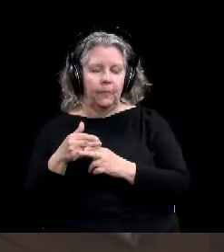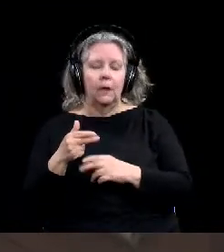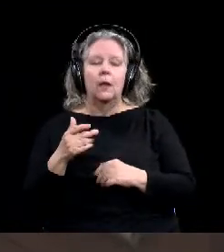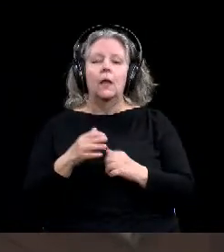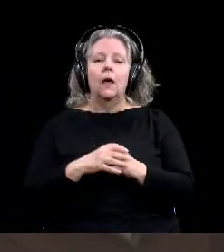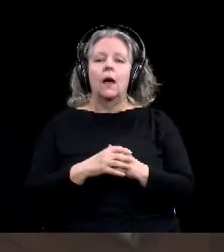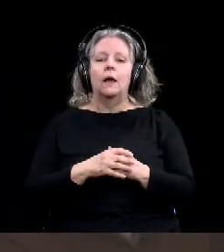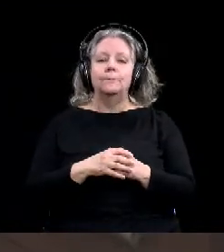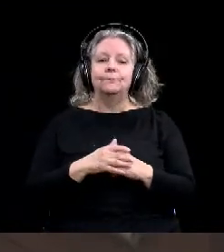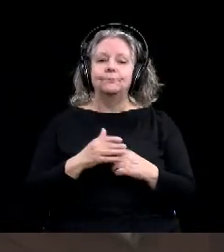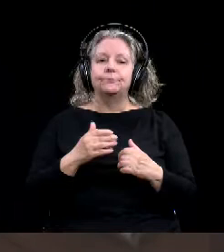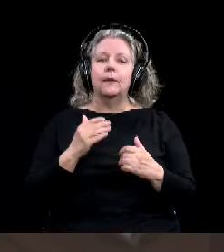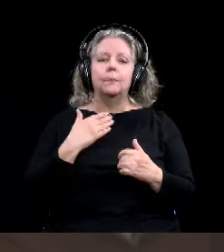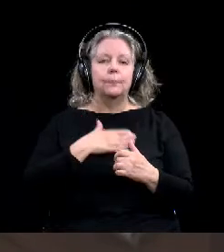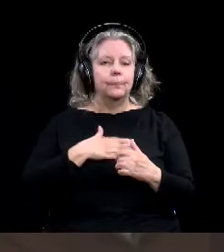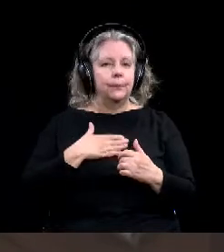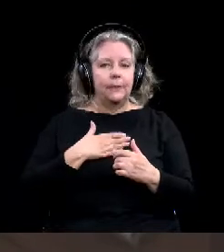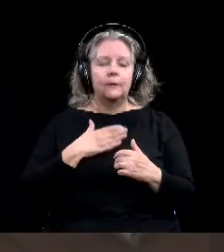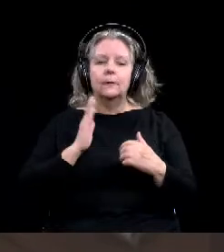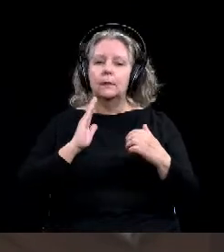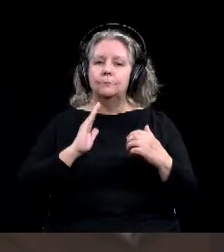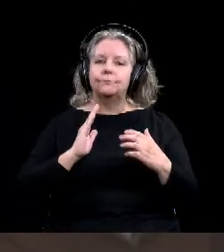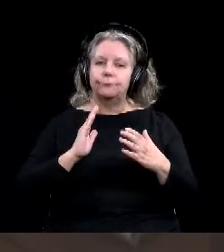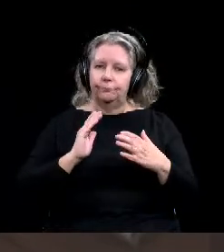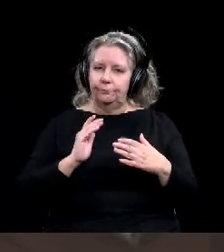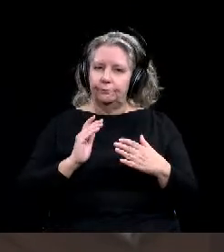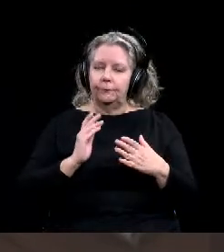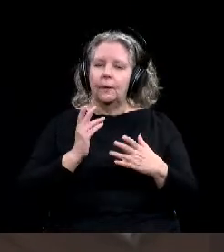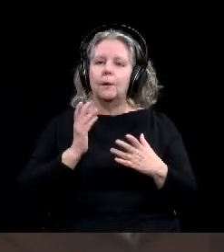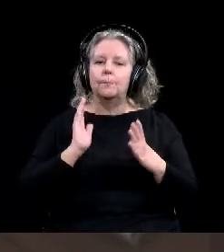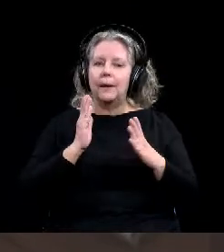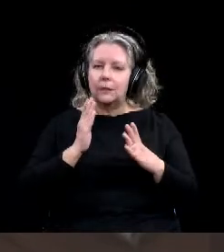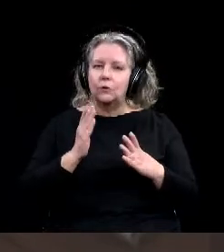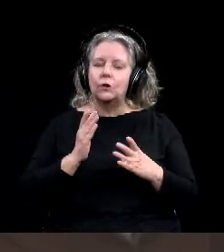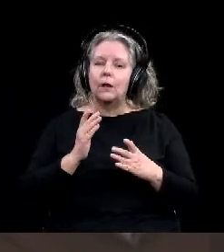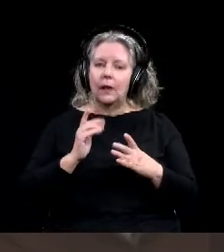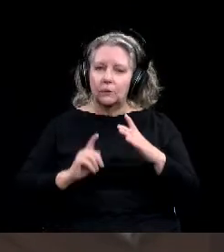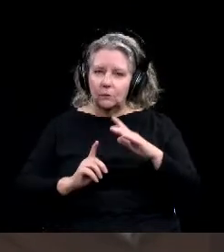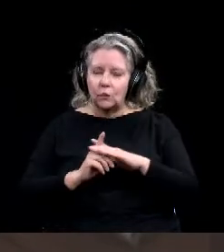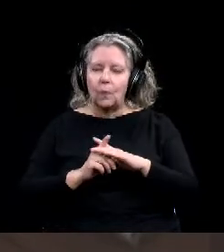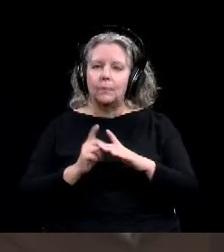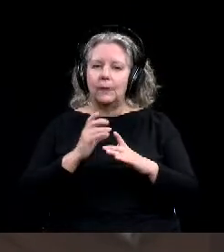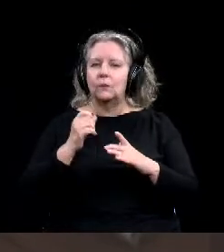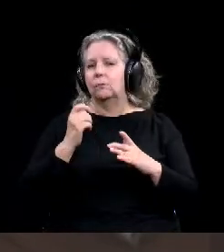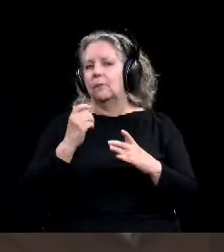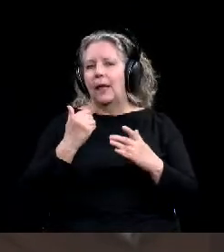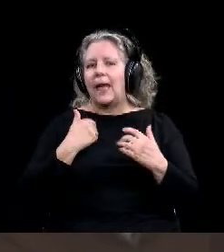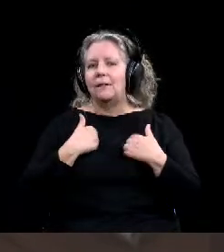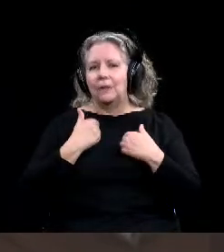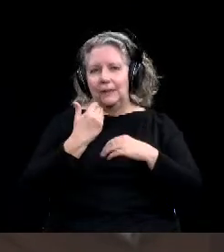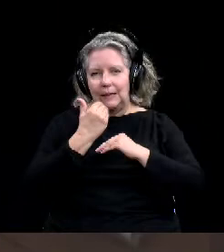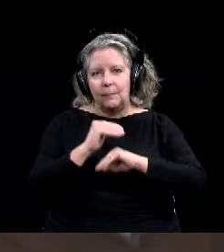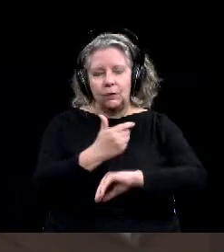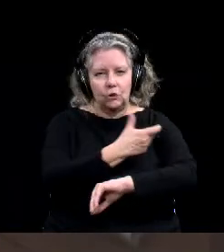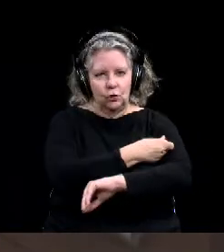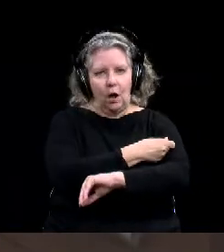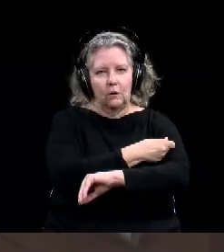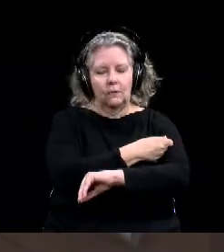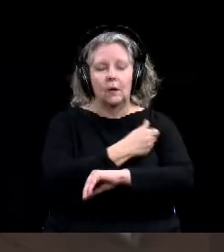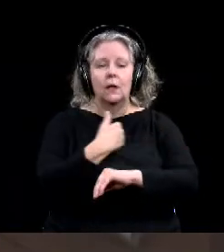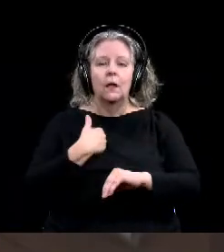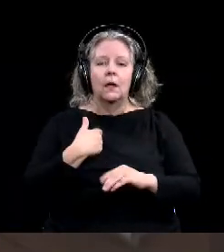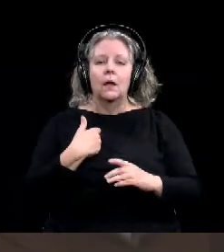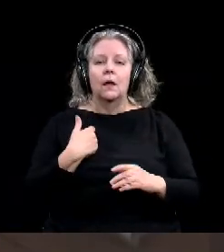of the vaccine and the hope that it brings, and we will continue to distribute it as quickly and as efficiently as possible.